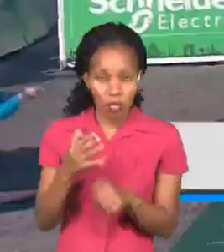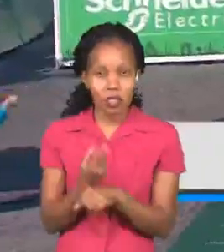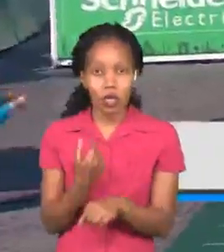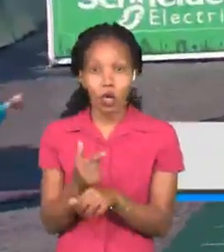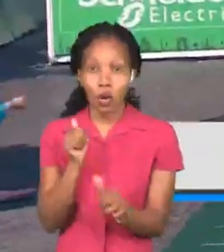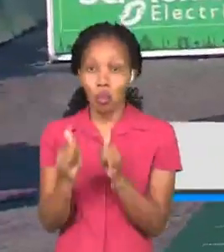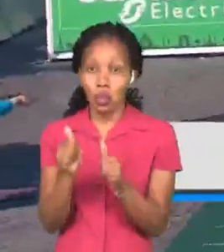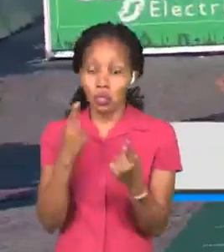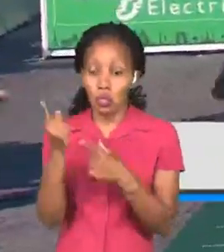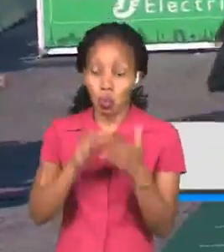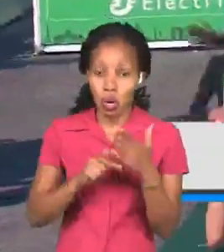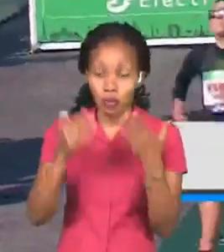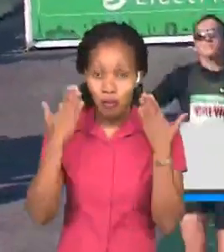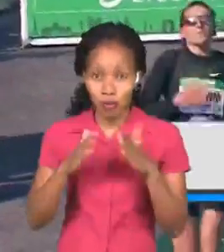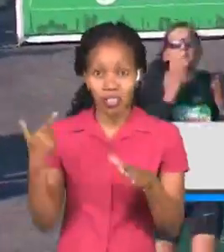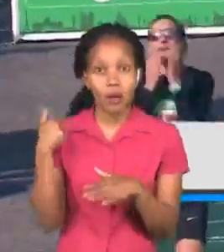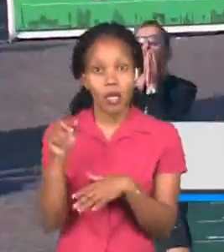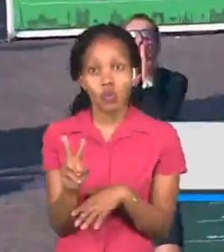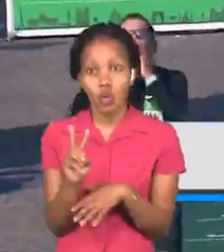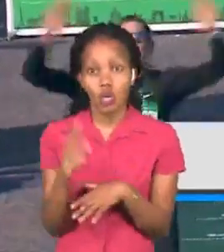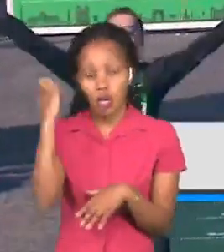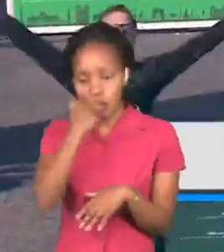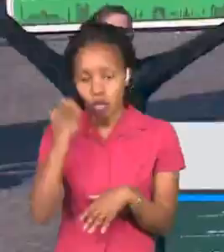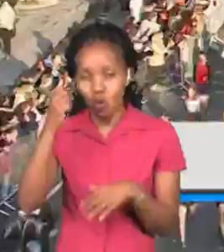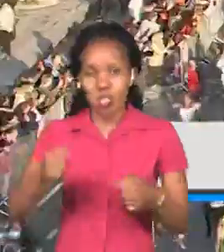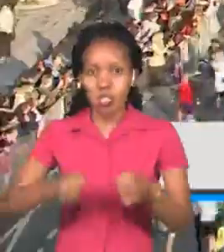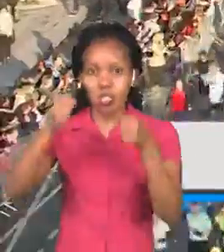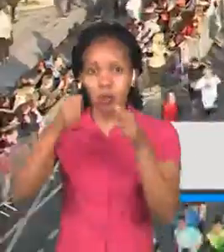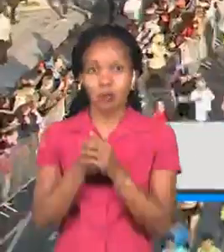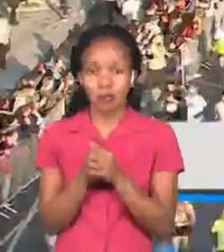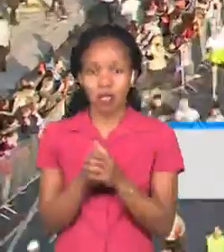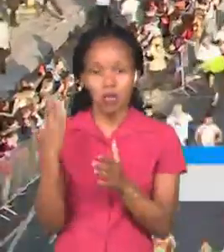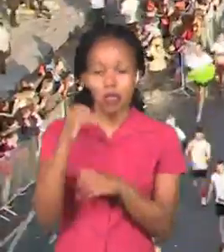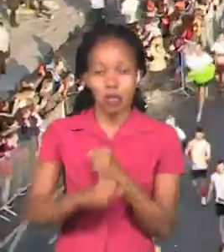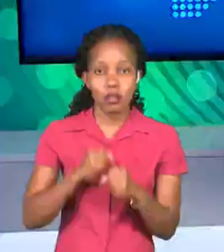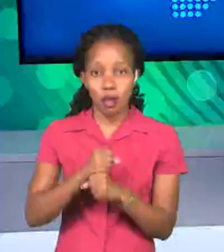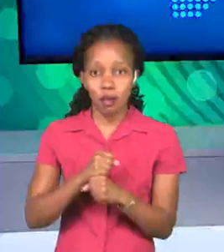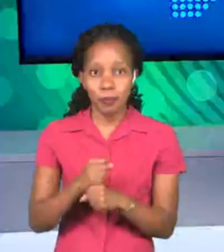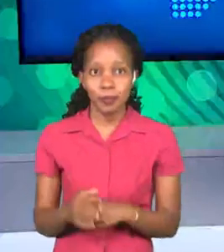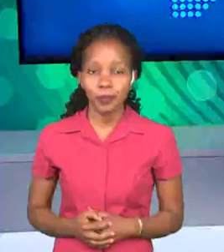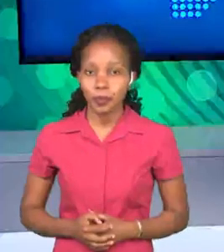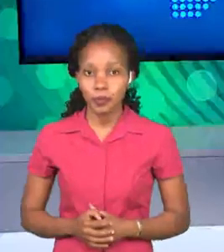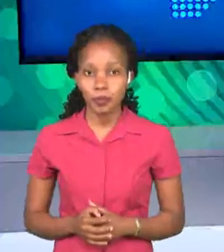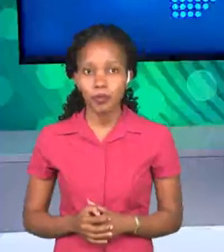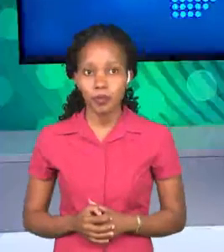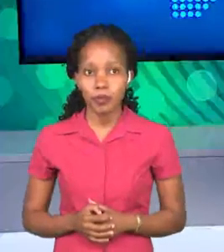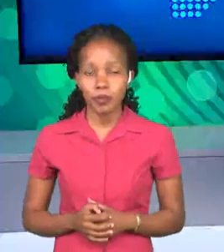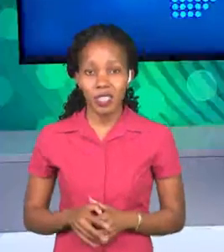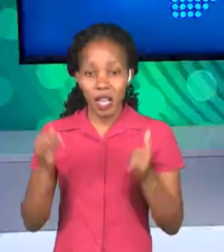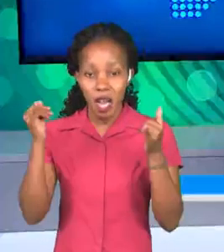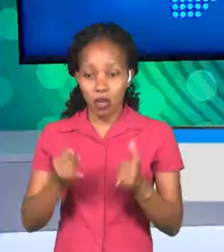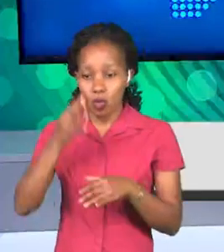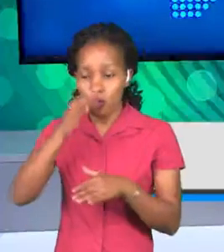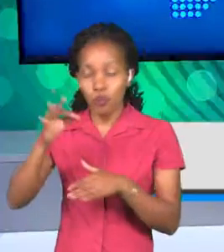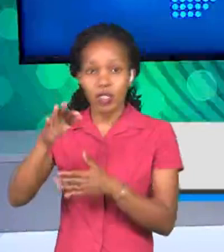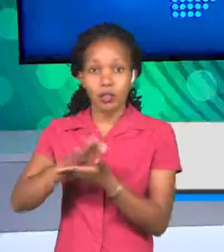which she set when finishing second in the European Championships in Berlin last year. A new French military